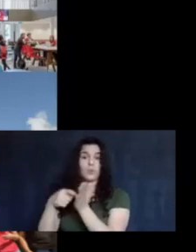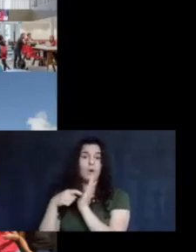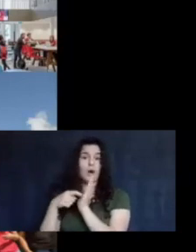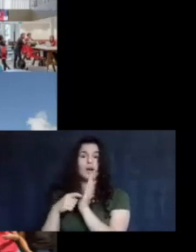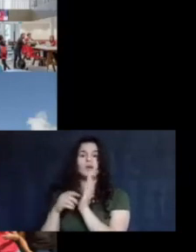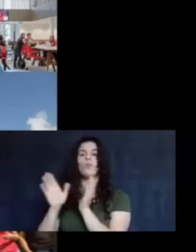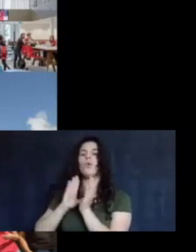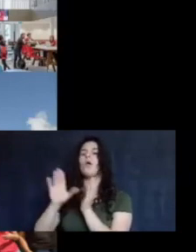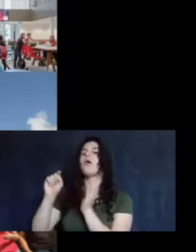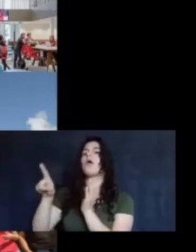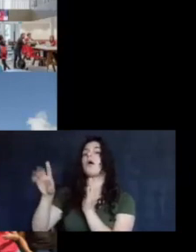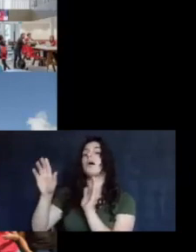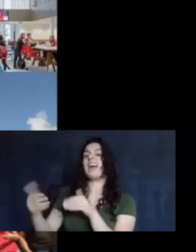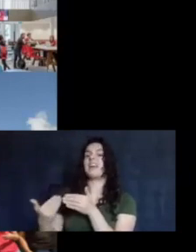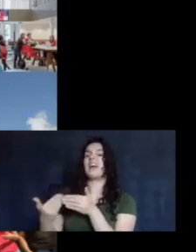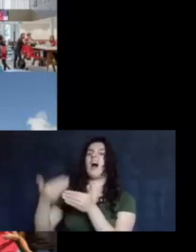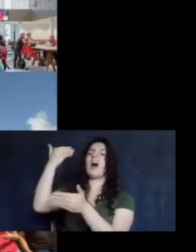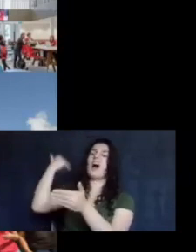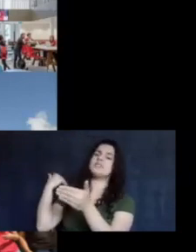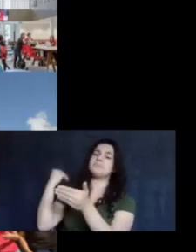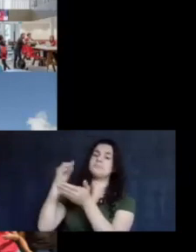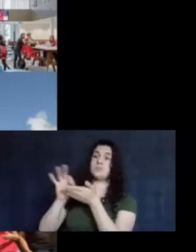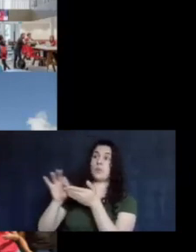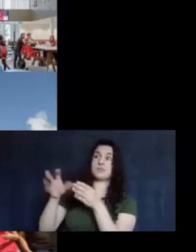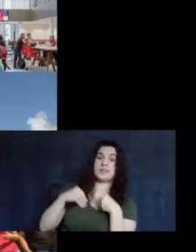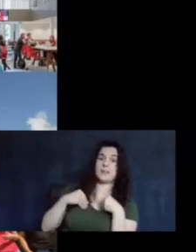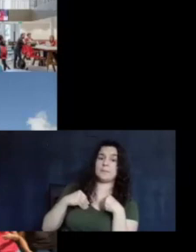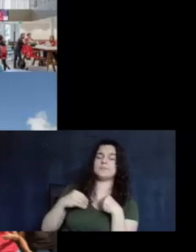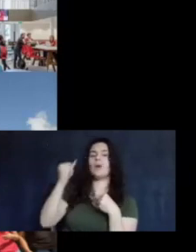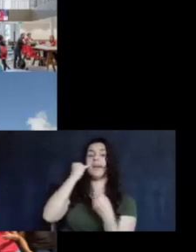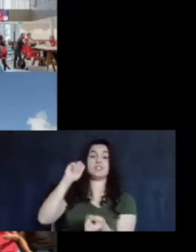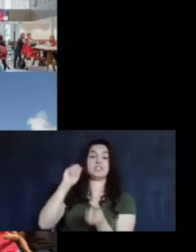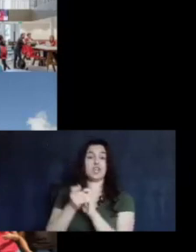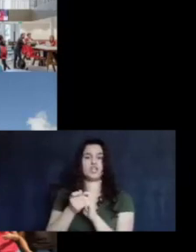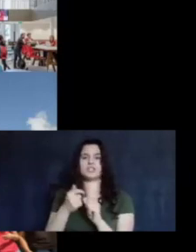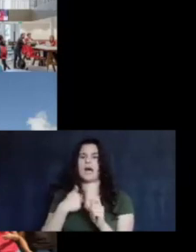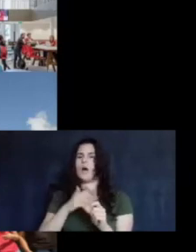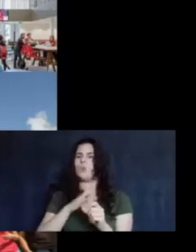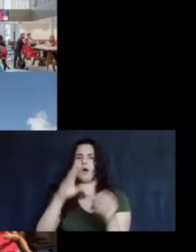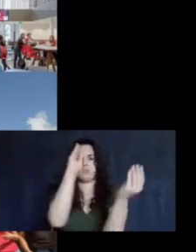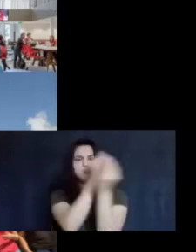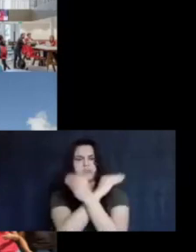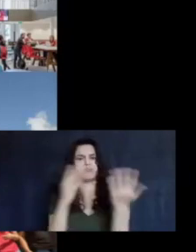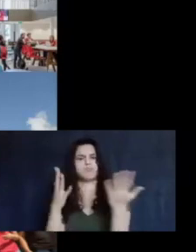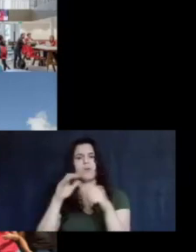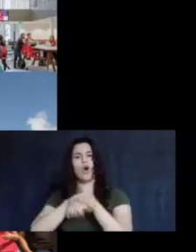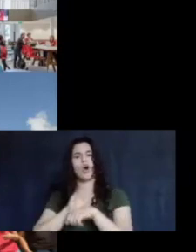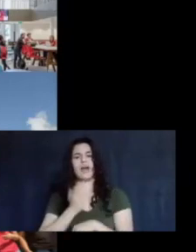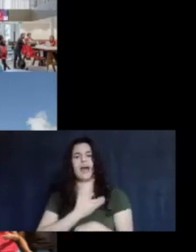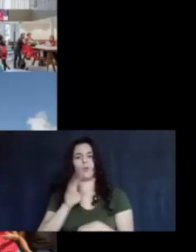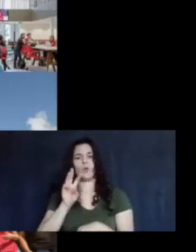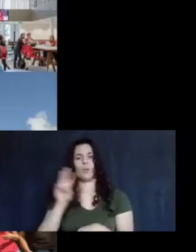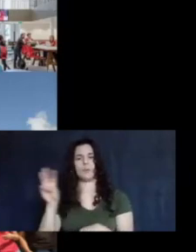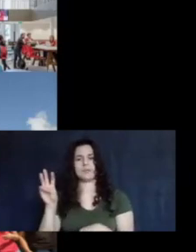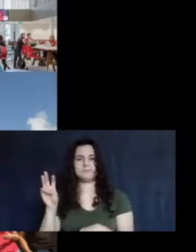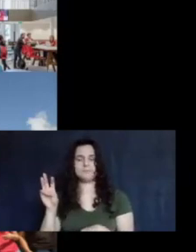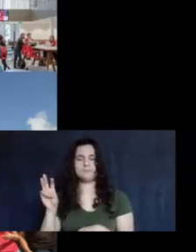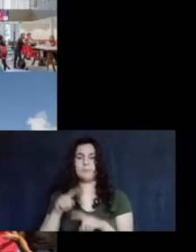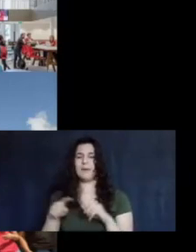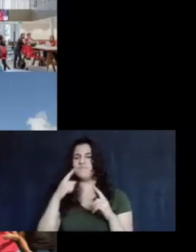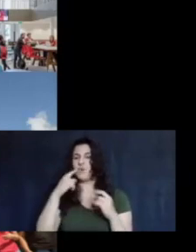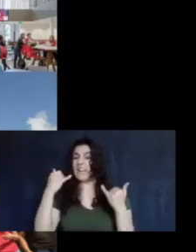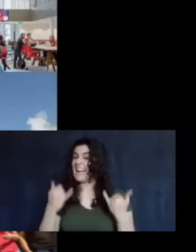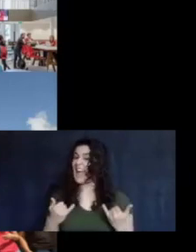scores? If that changes, I'll be the first person to put it on our website, but as of right now, you have to have